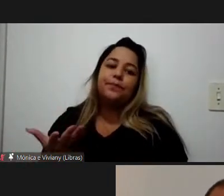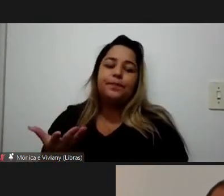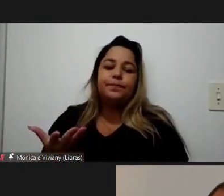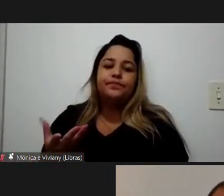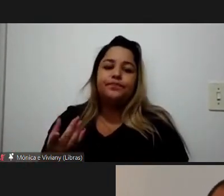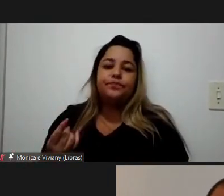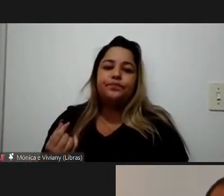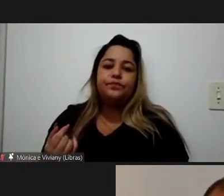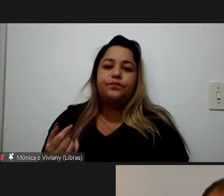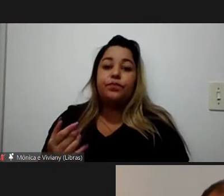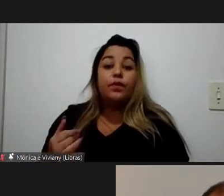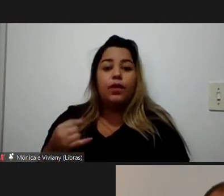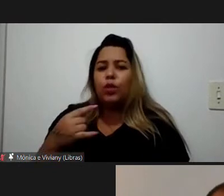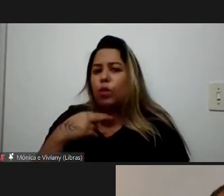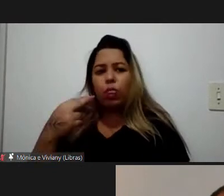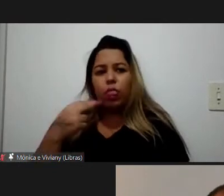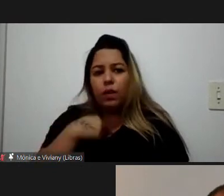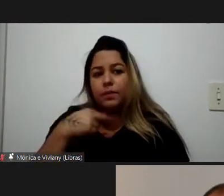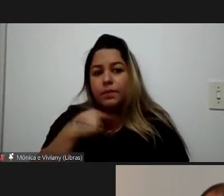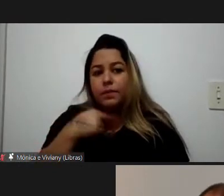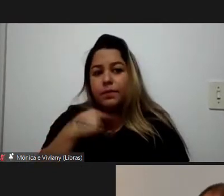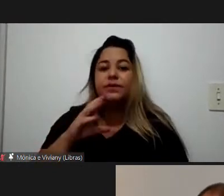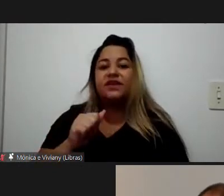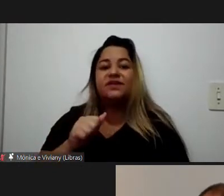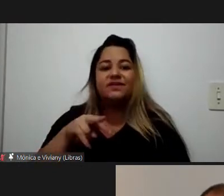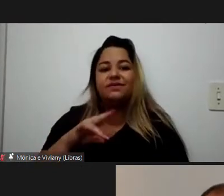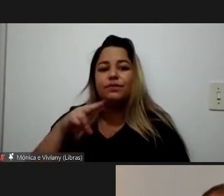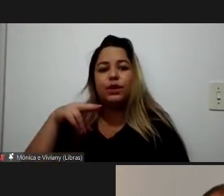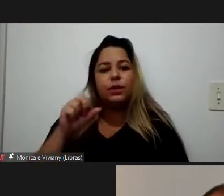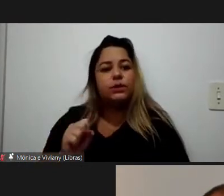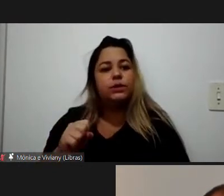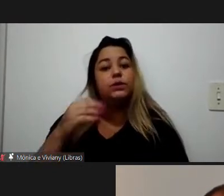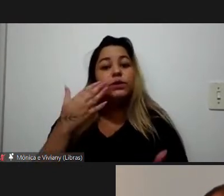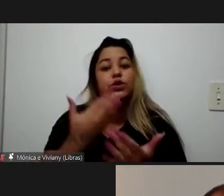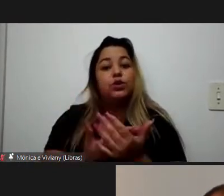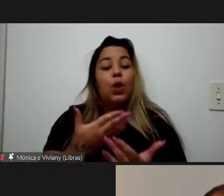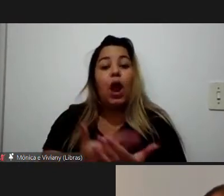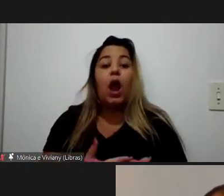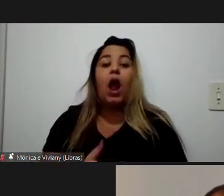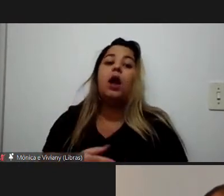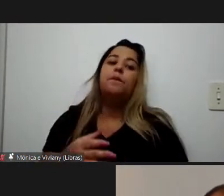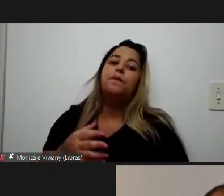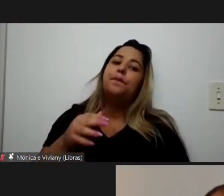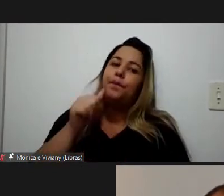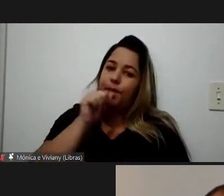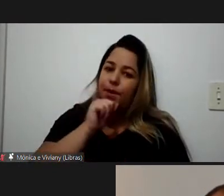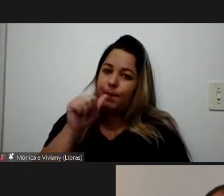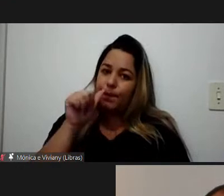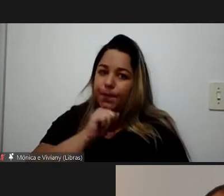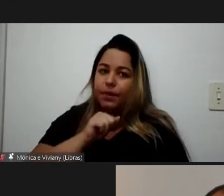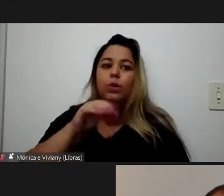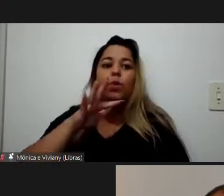we know how works nutrition, the hospitals and schools. It's not so good.